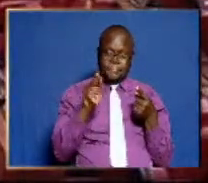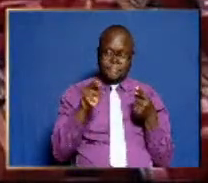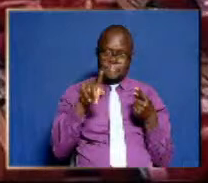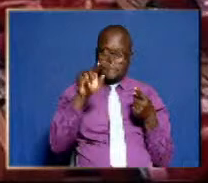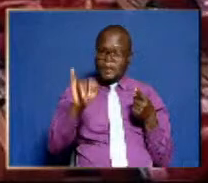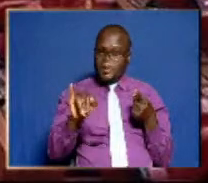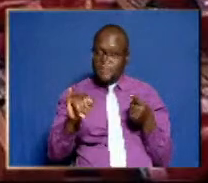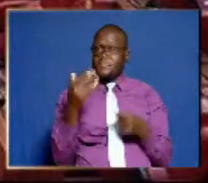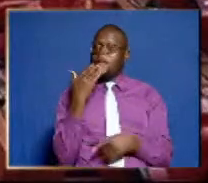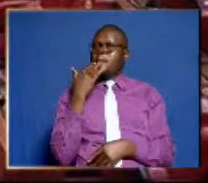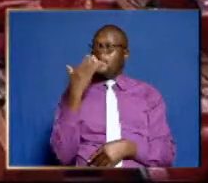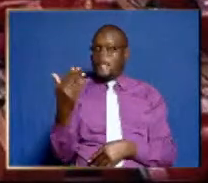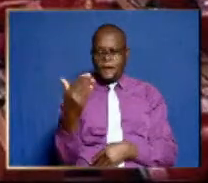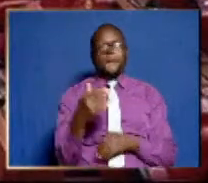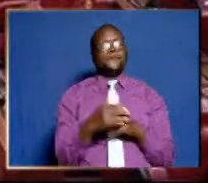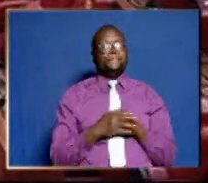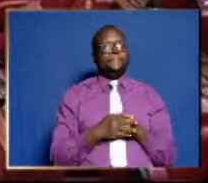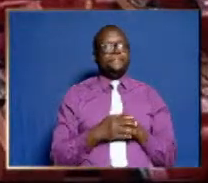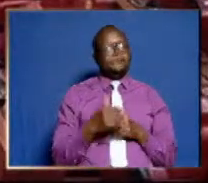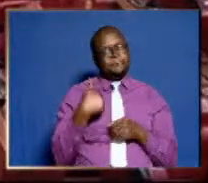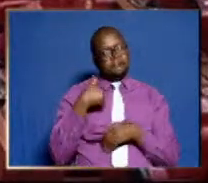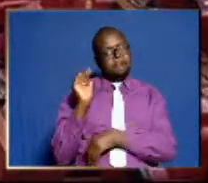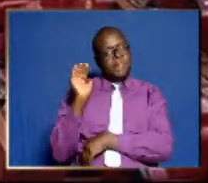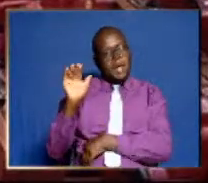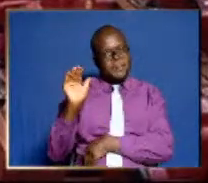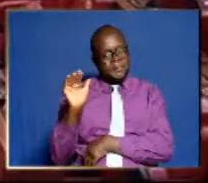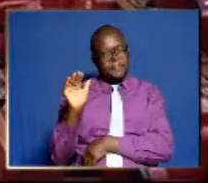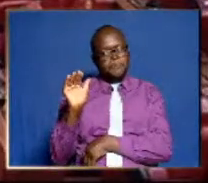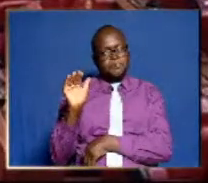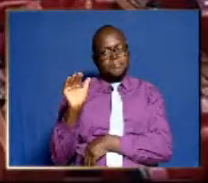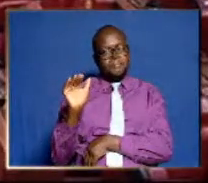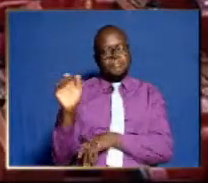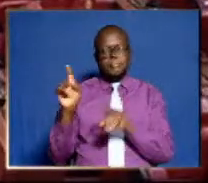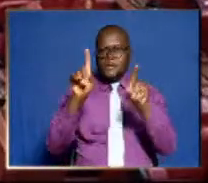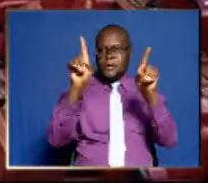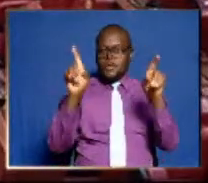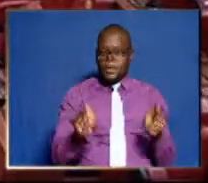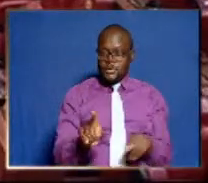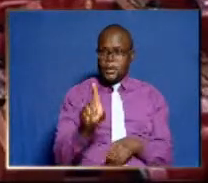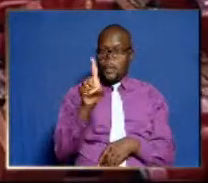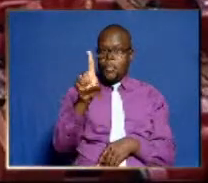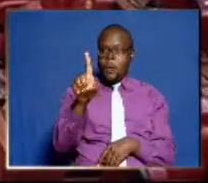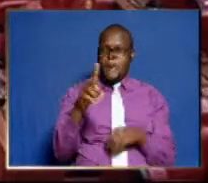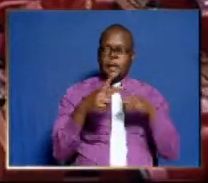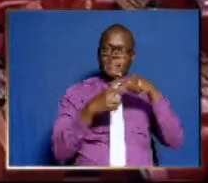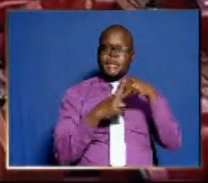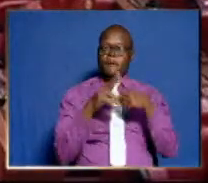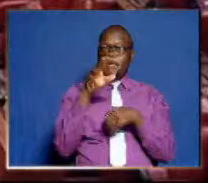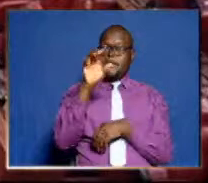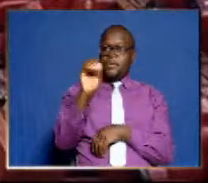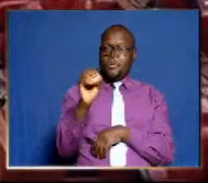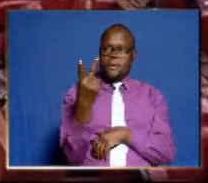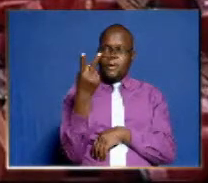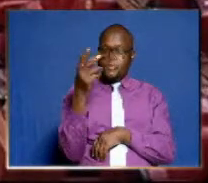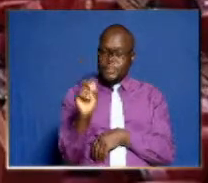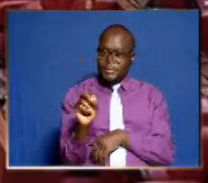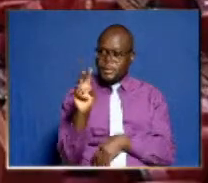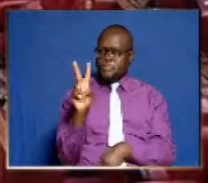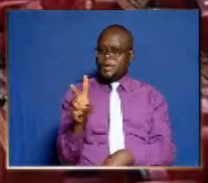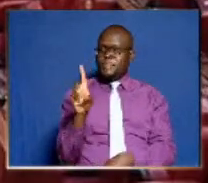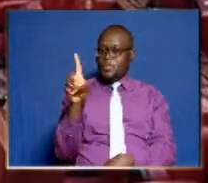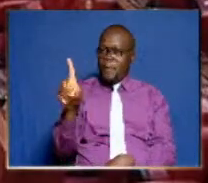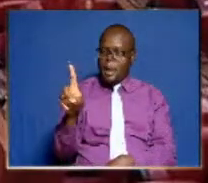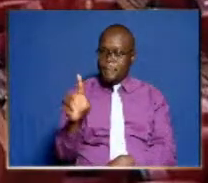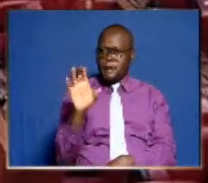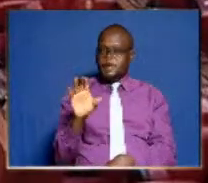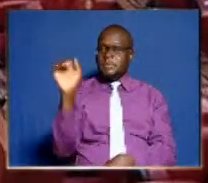Thank you, Mr. Speaker. I rise to ask question 170 of 2021 to the